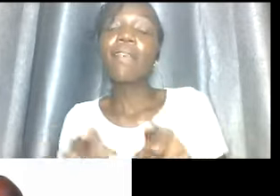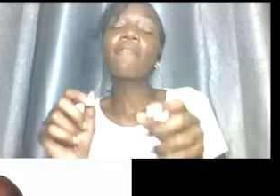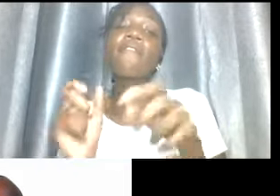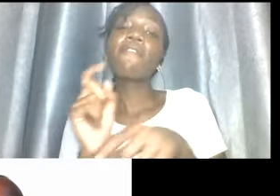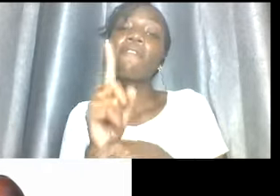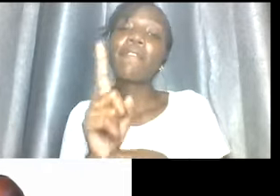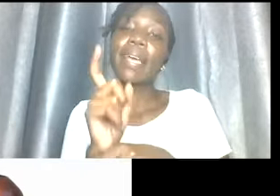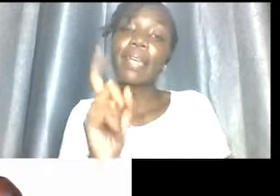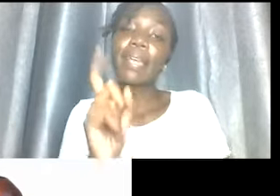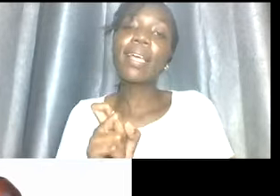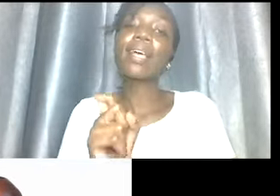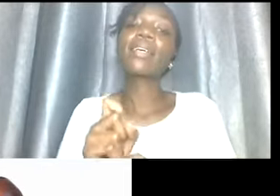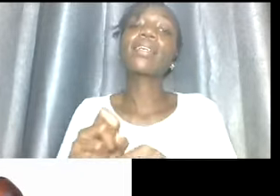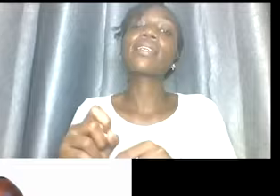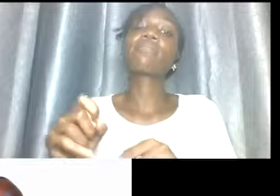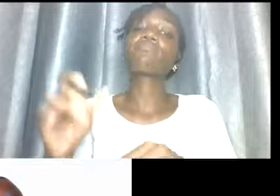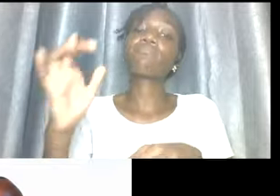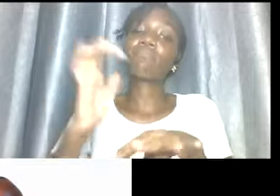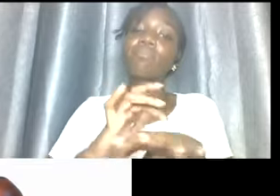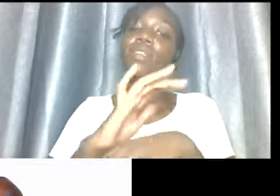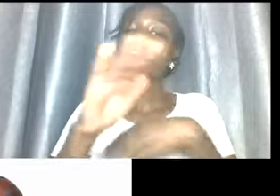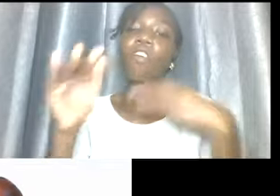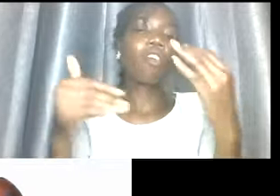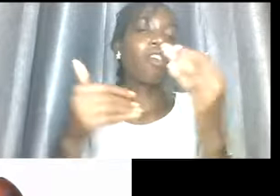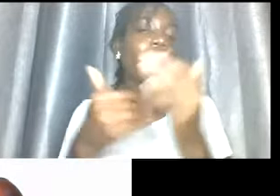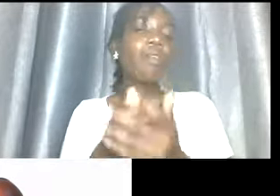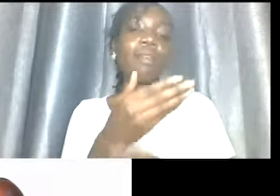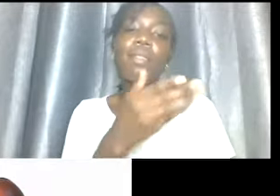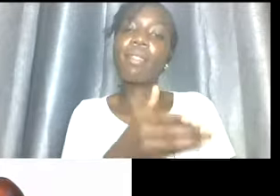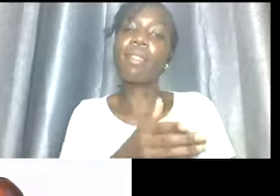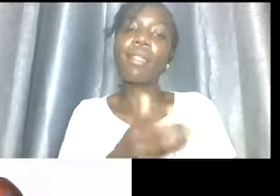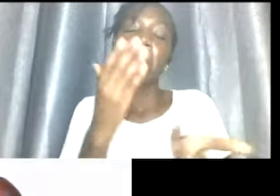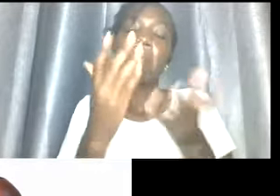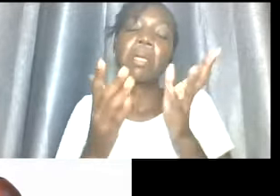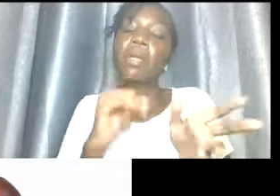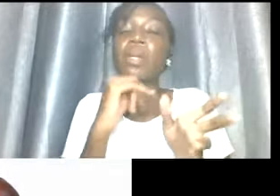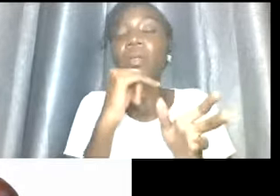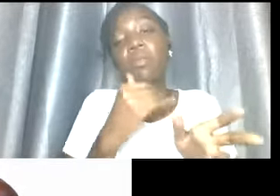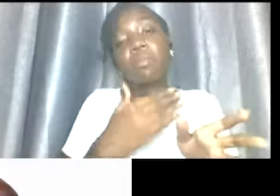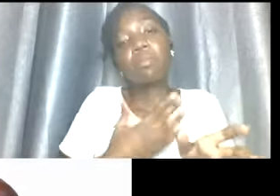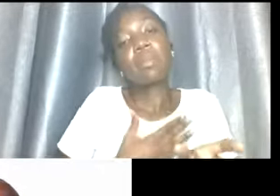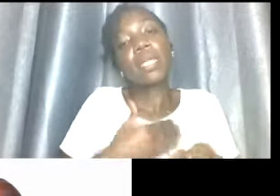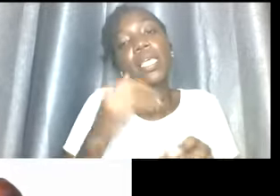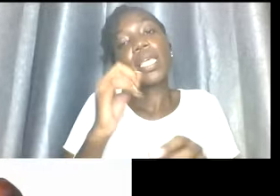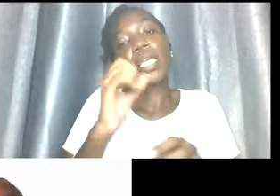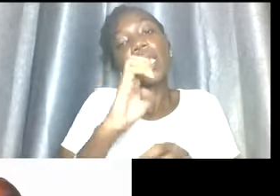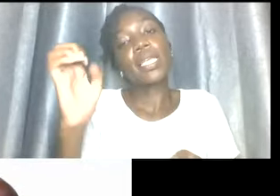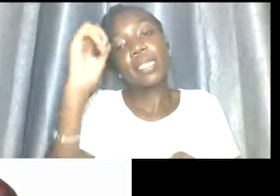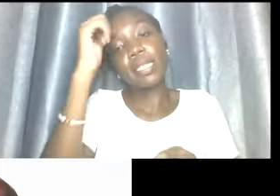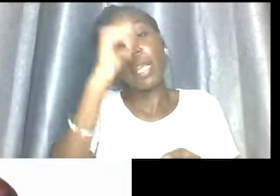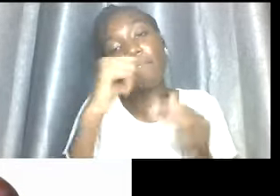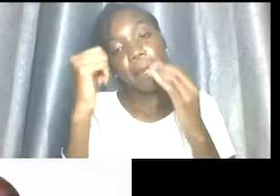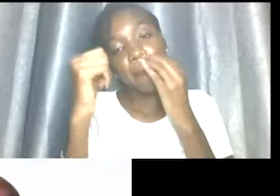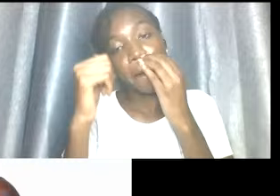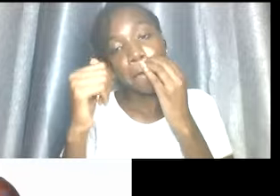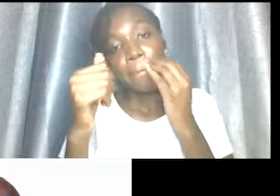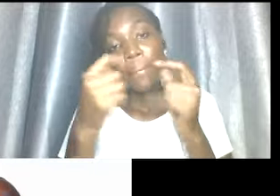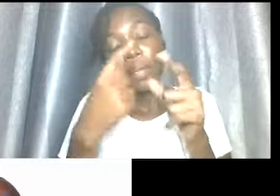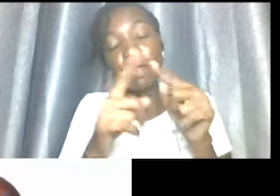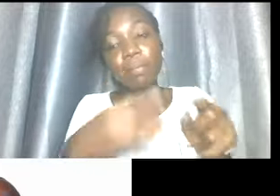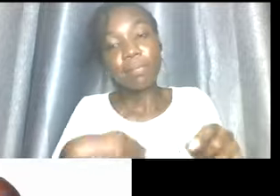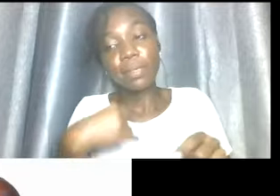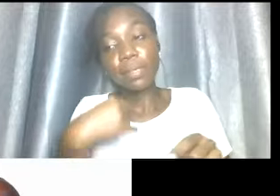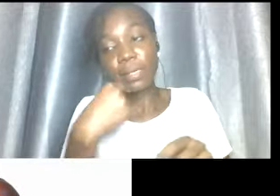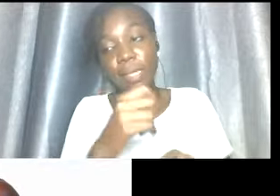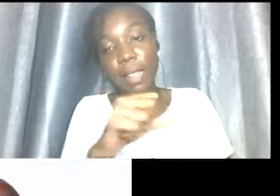today on this platform. I know it's brought me to East Africa. It's brought me to Toastmasters clubs around